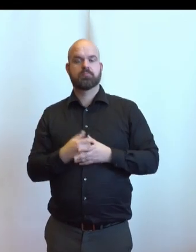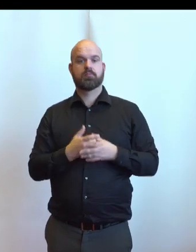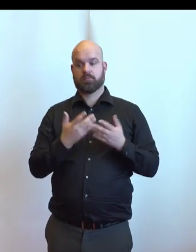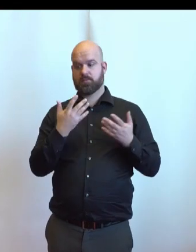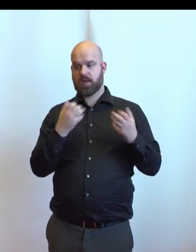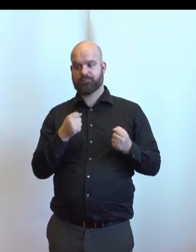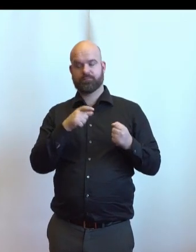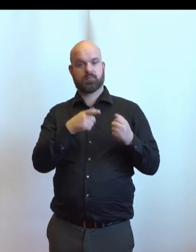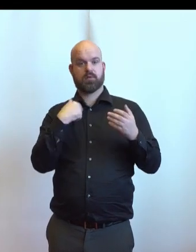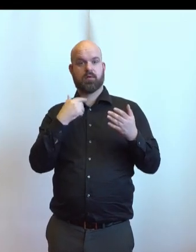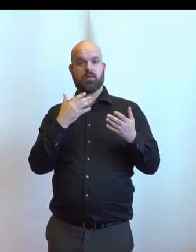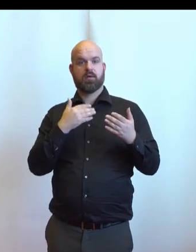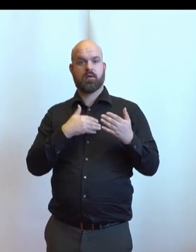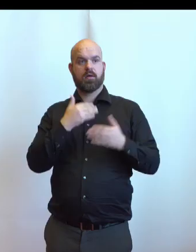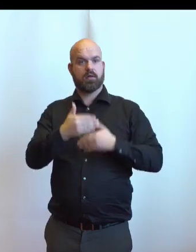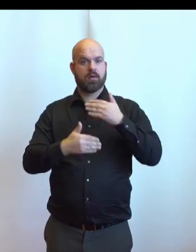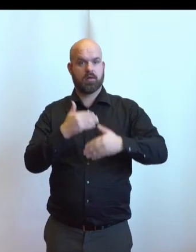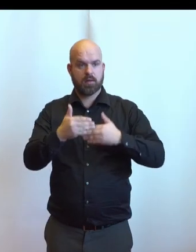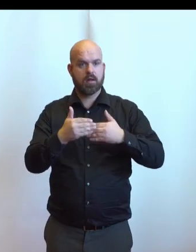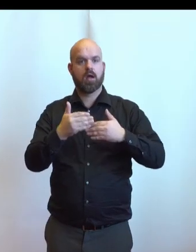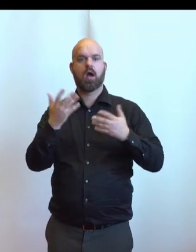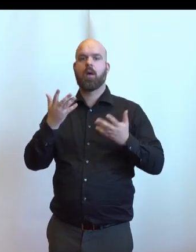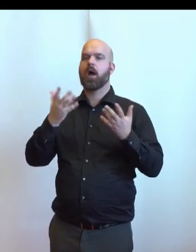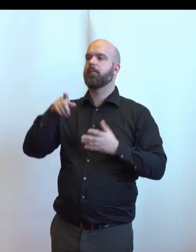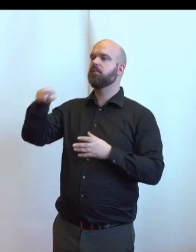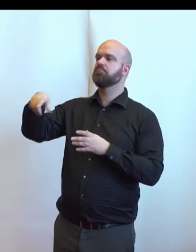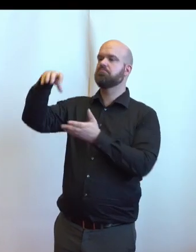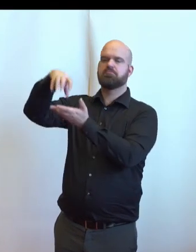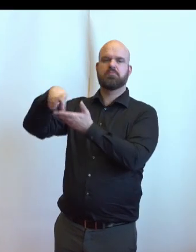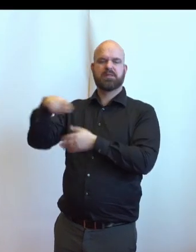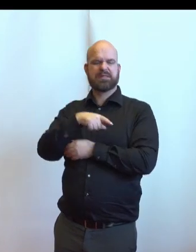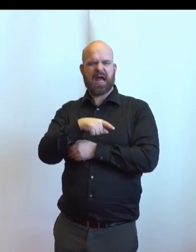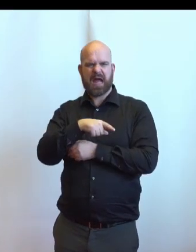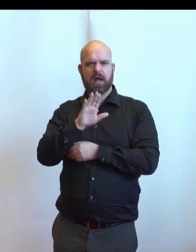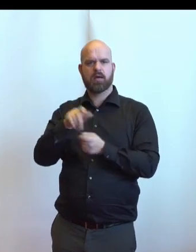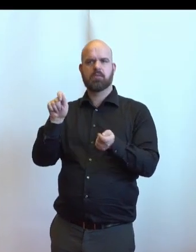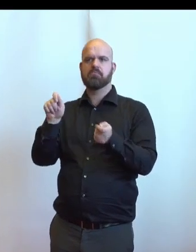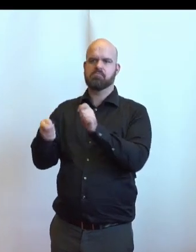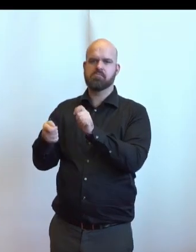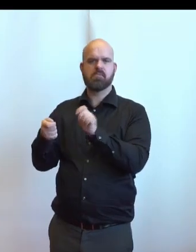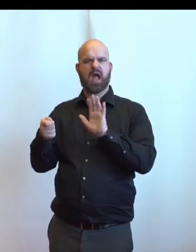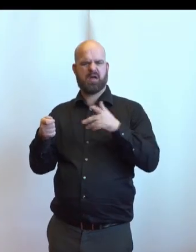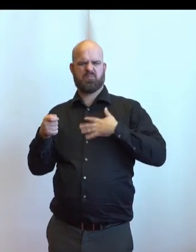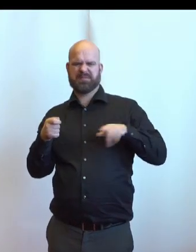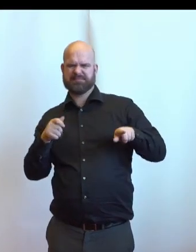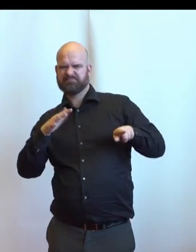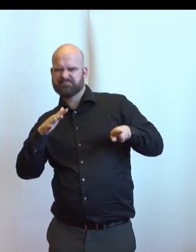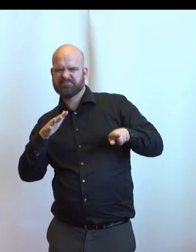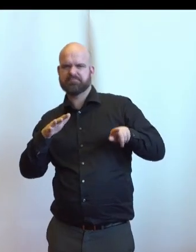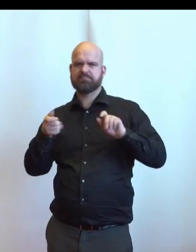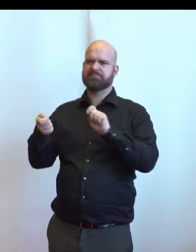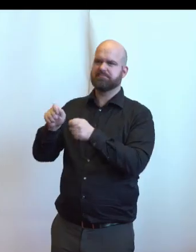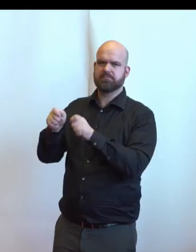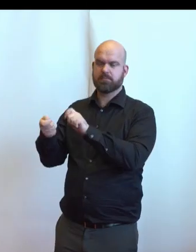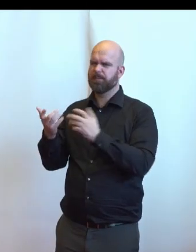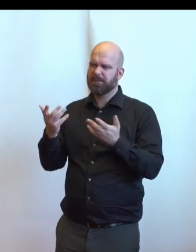the processes don't work. Can you give examples of where the sort of the step to step to step, how does